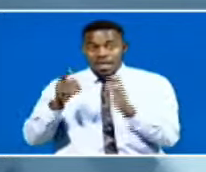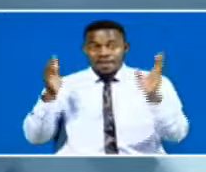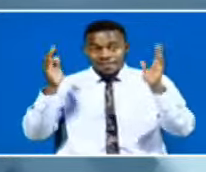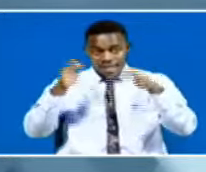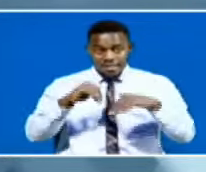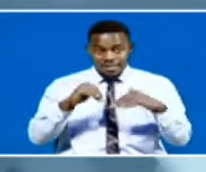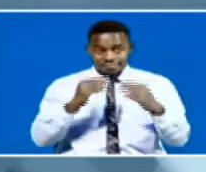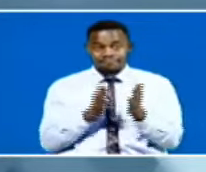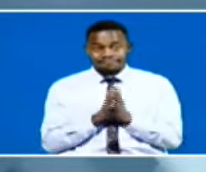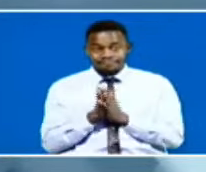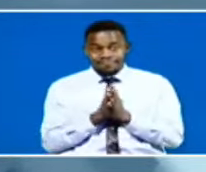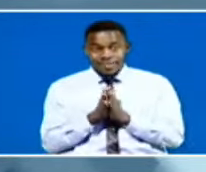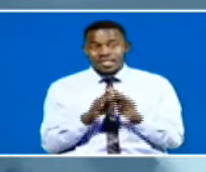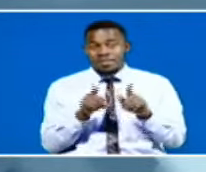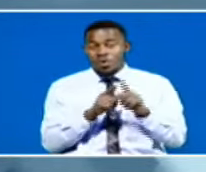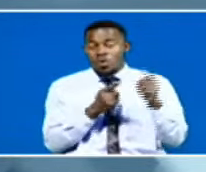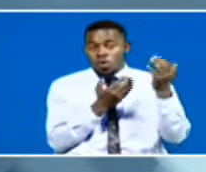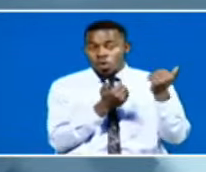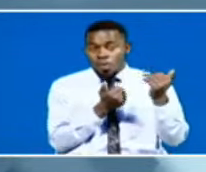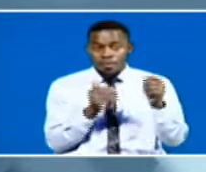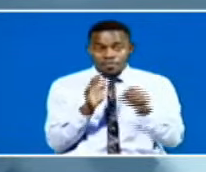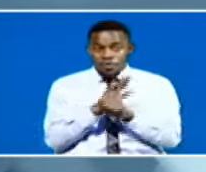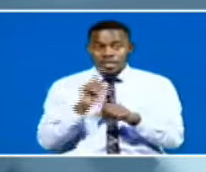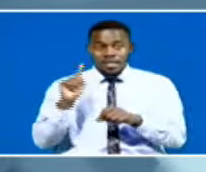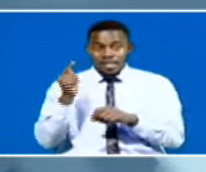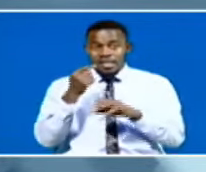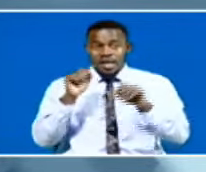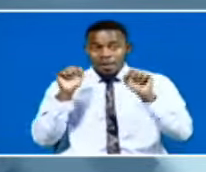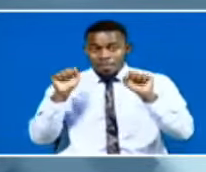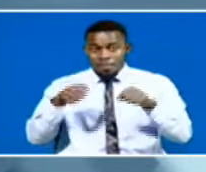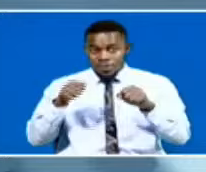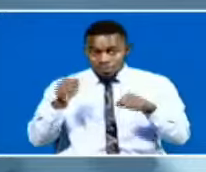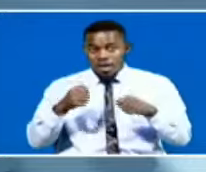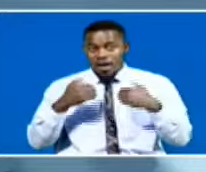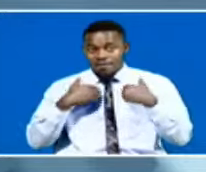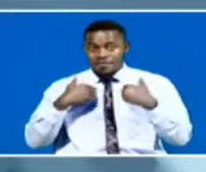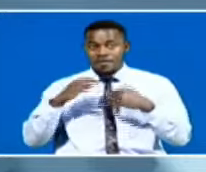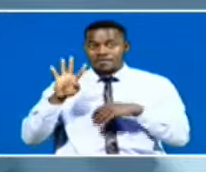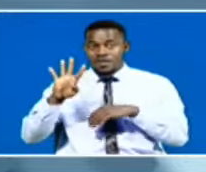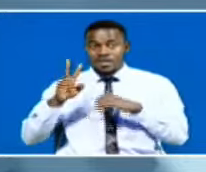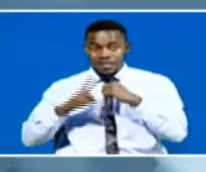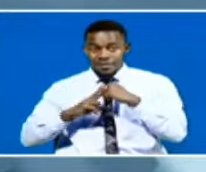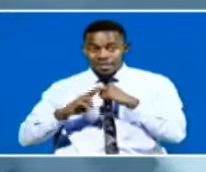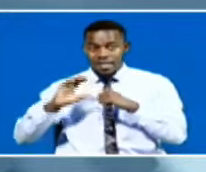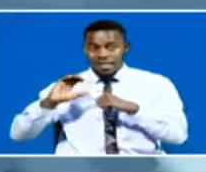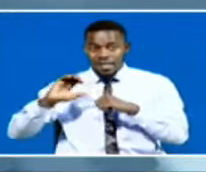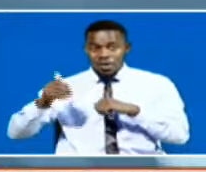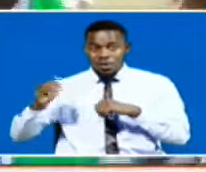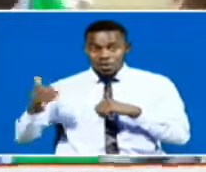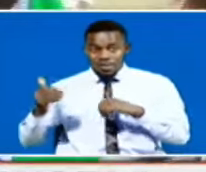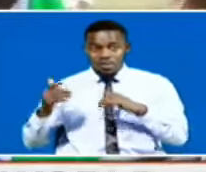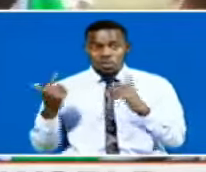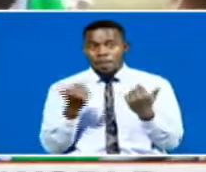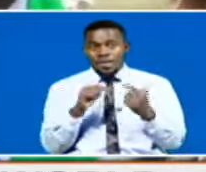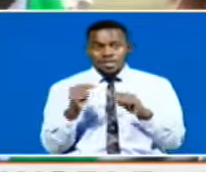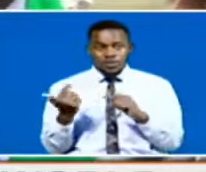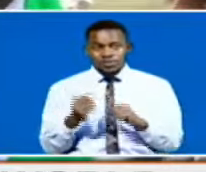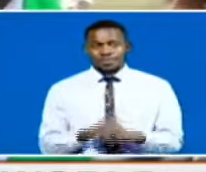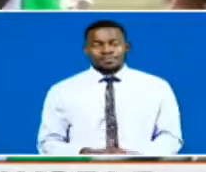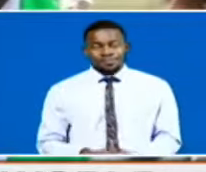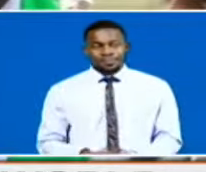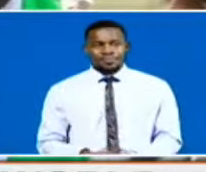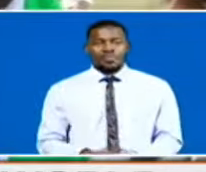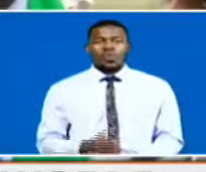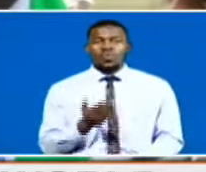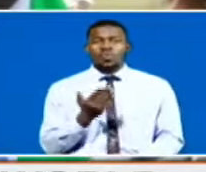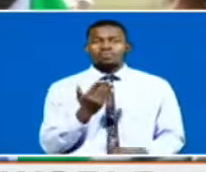that Kenya will be able to host the inter-county competitions. We want to have